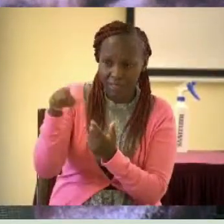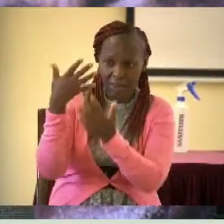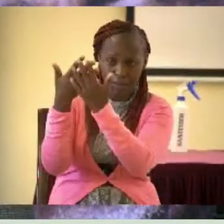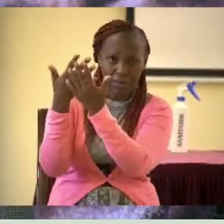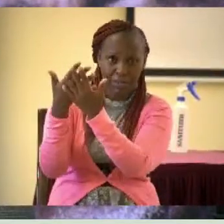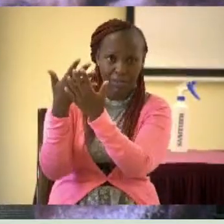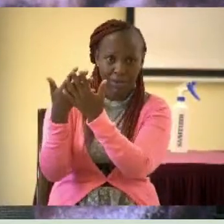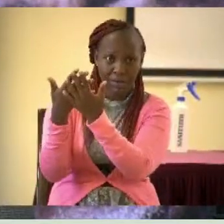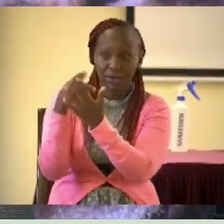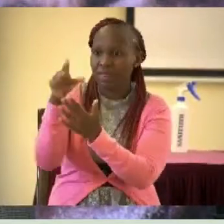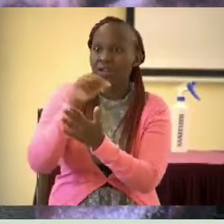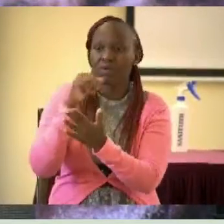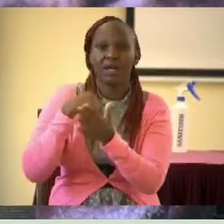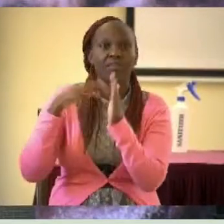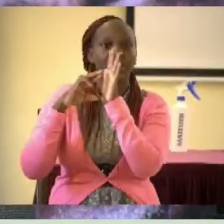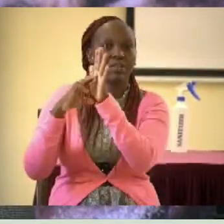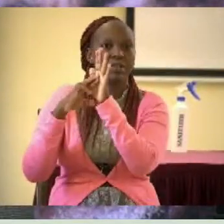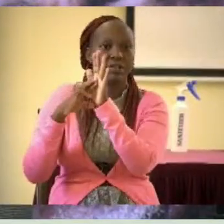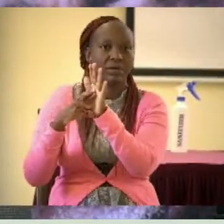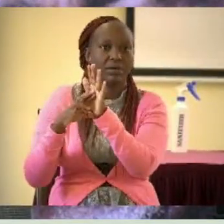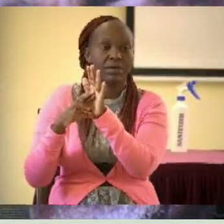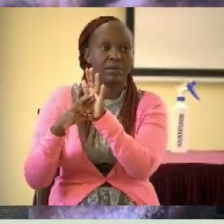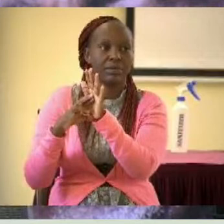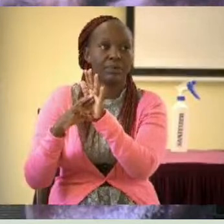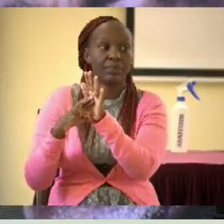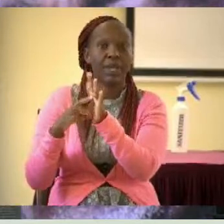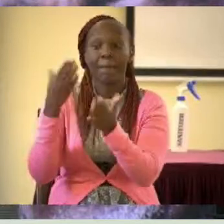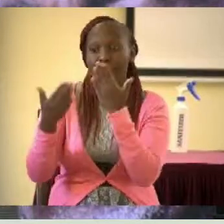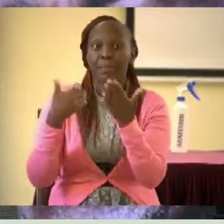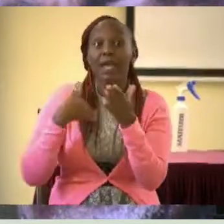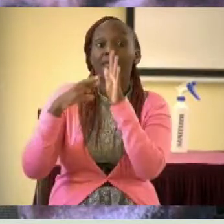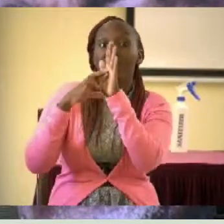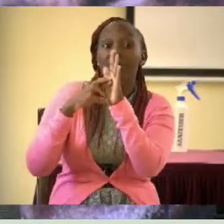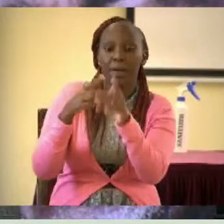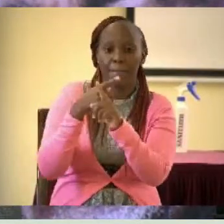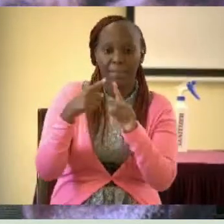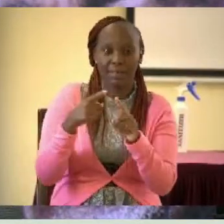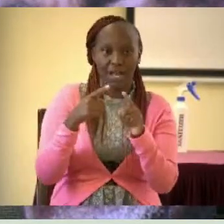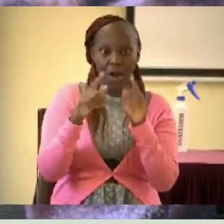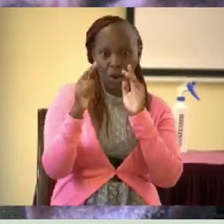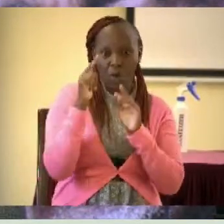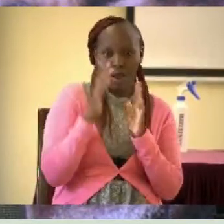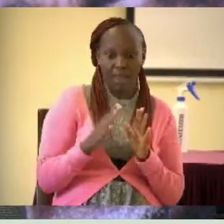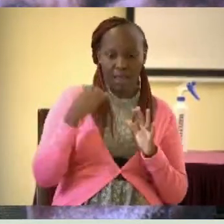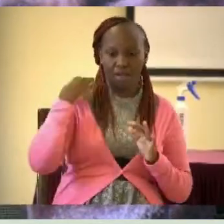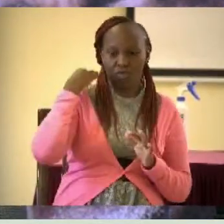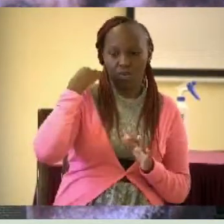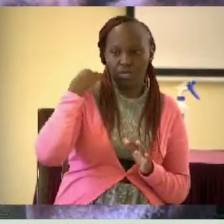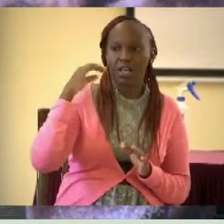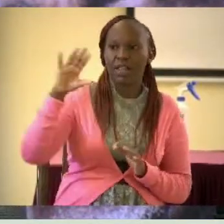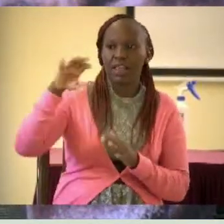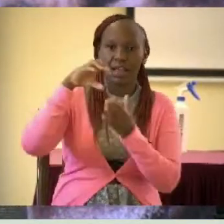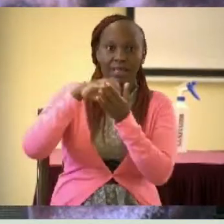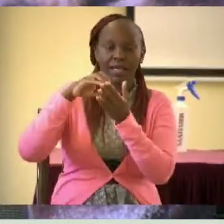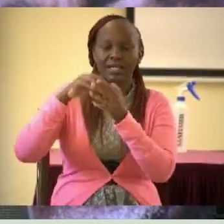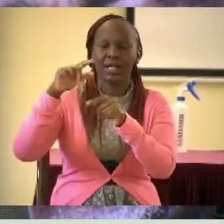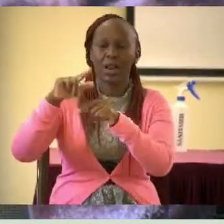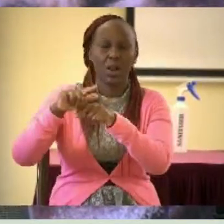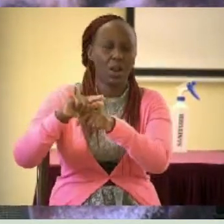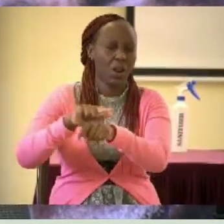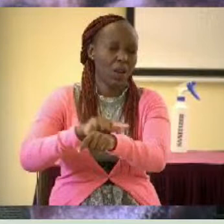who do not have representation, or who have representation but they're pro bono. Their cases take very